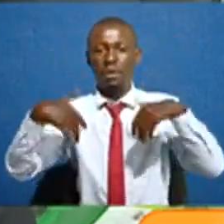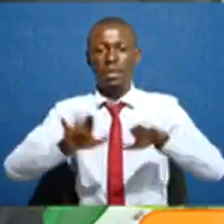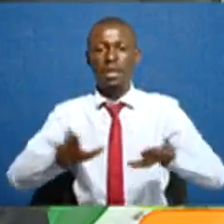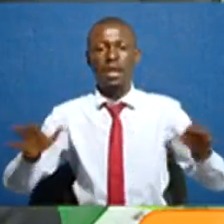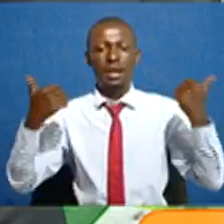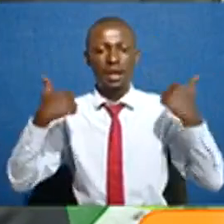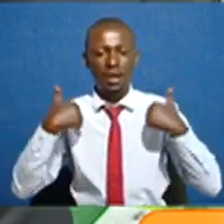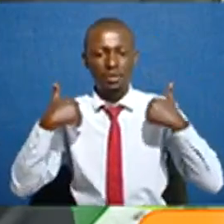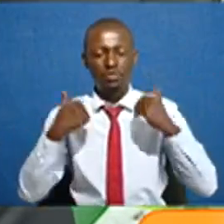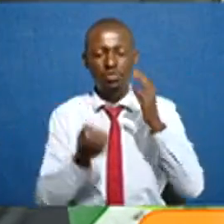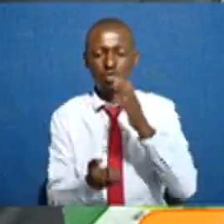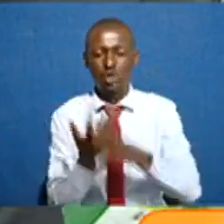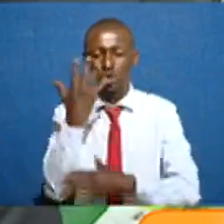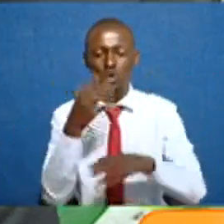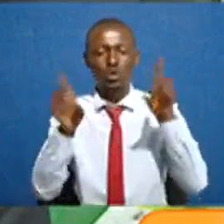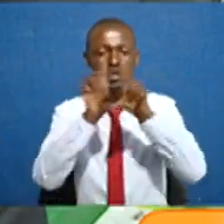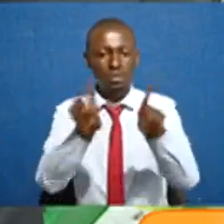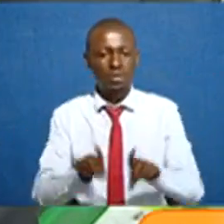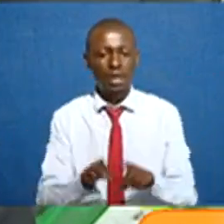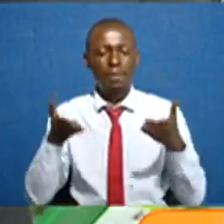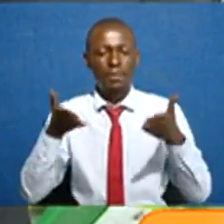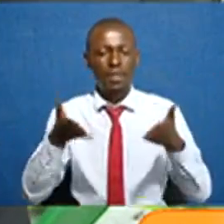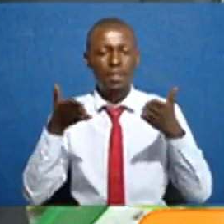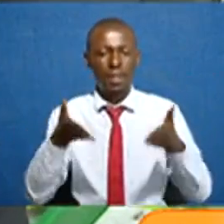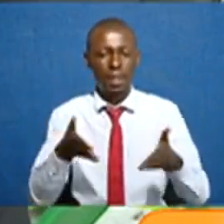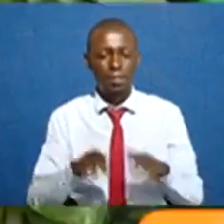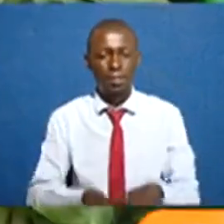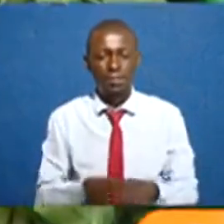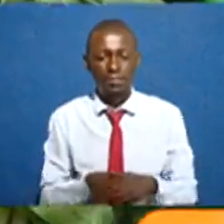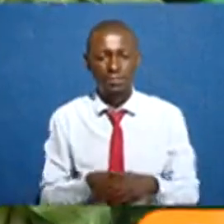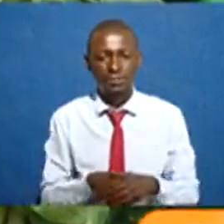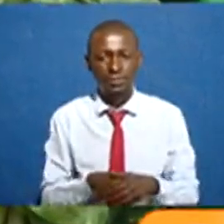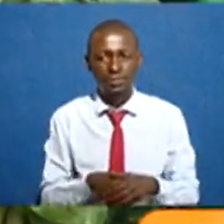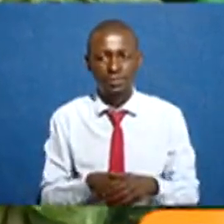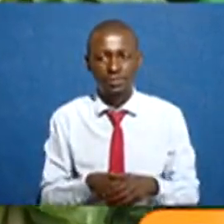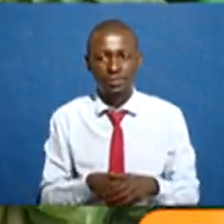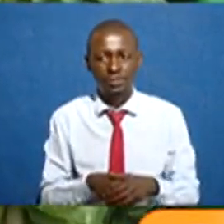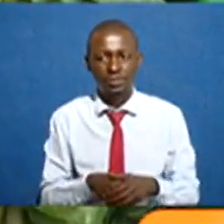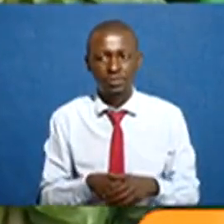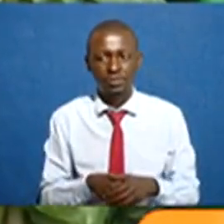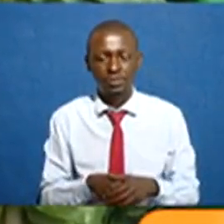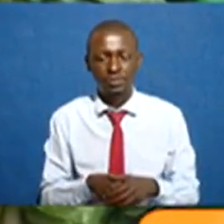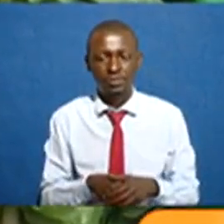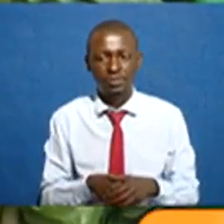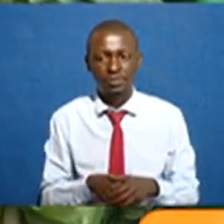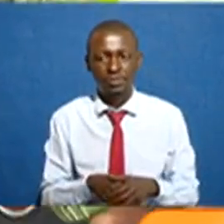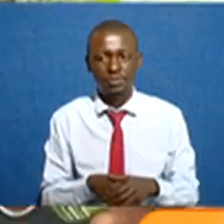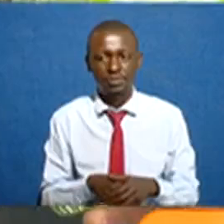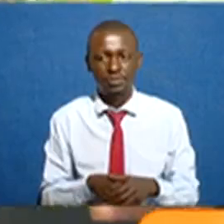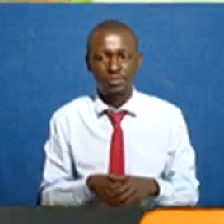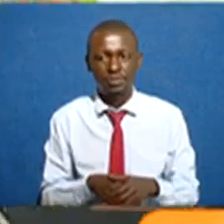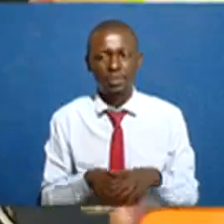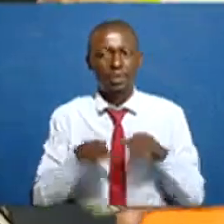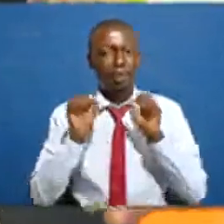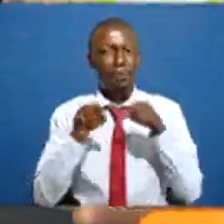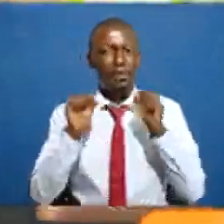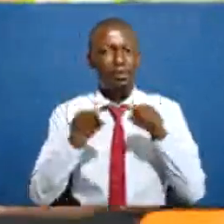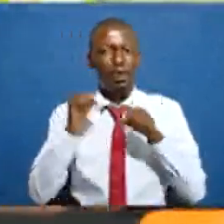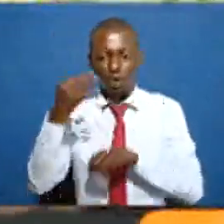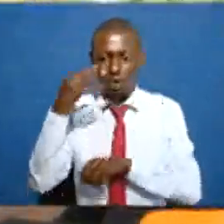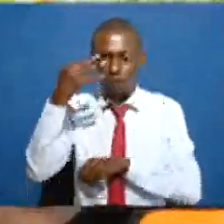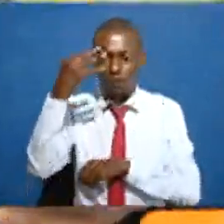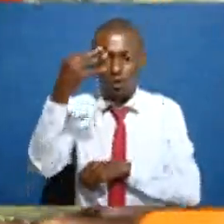these vegetables, both exotic and indigenous. In the long run, the hub is expected to create